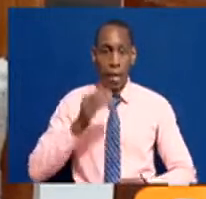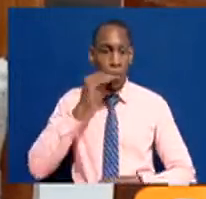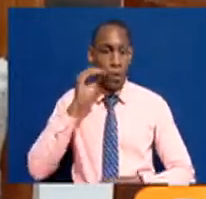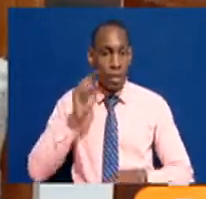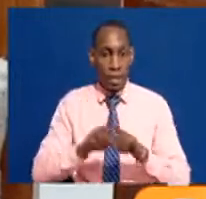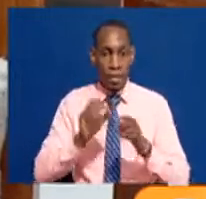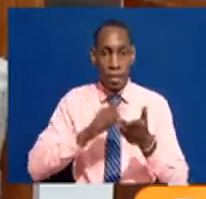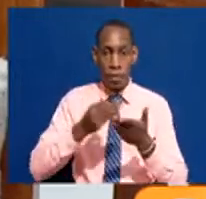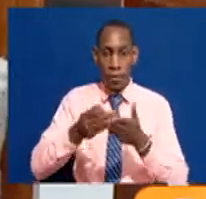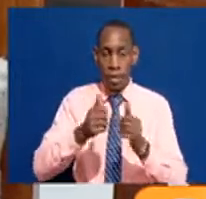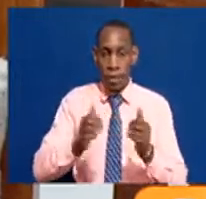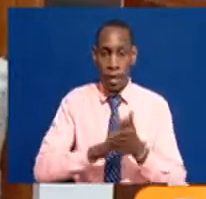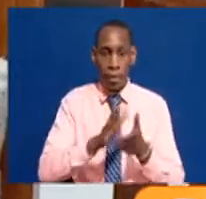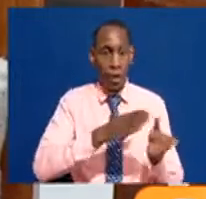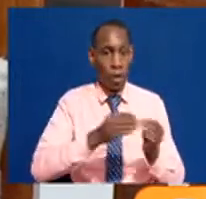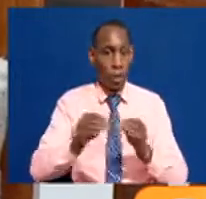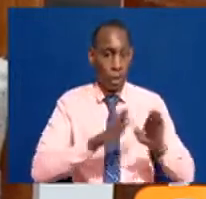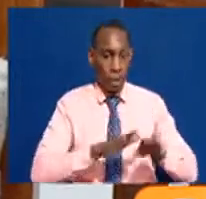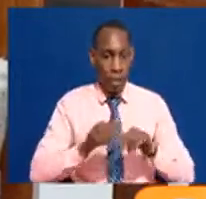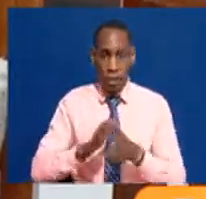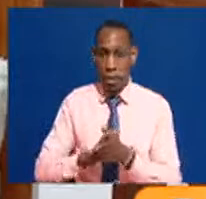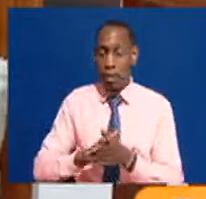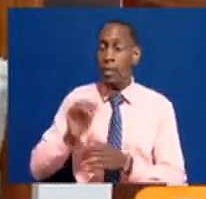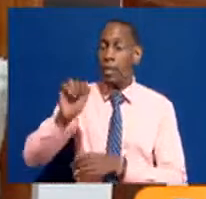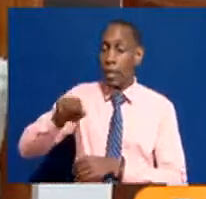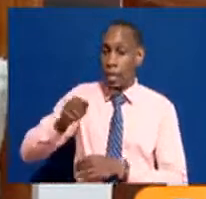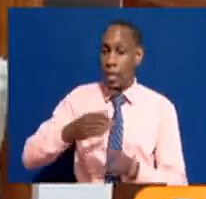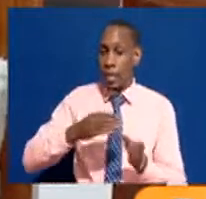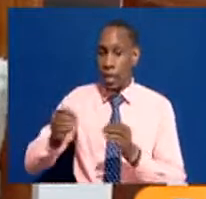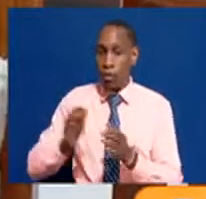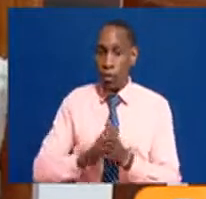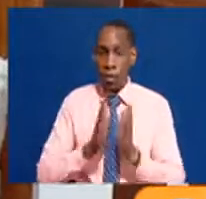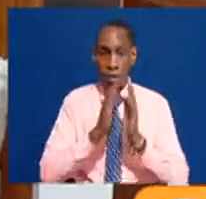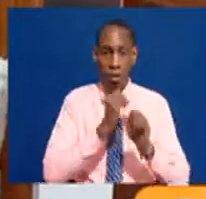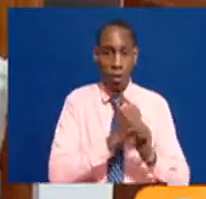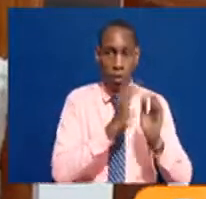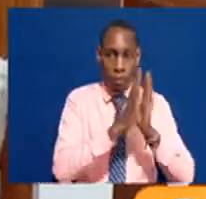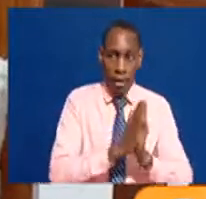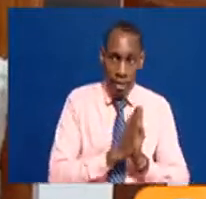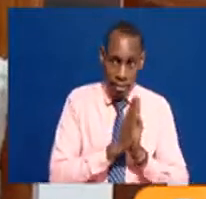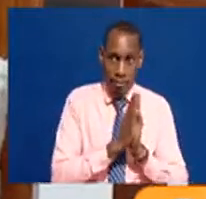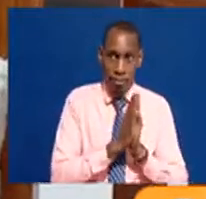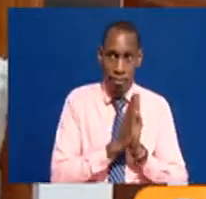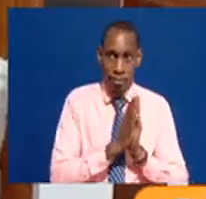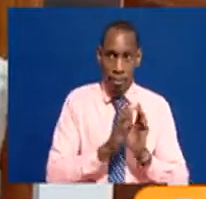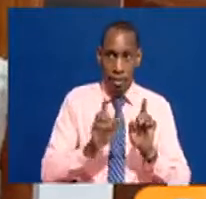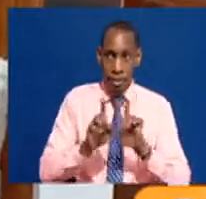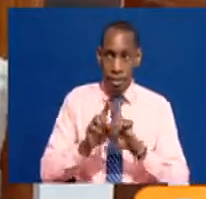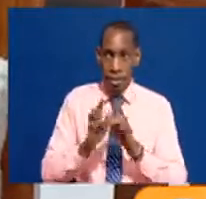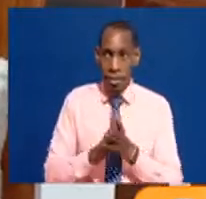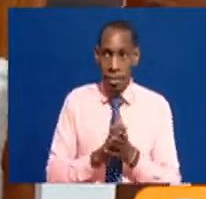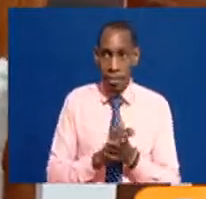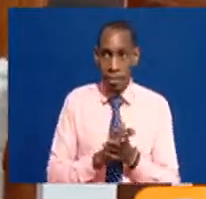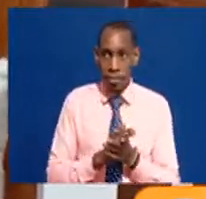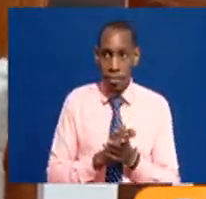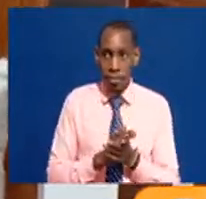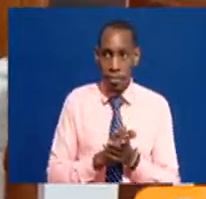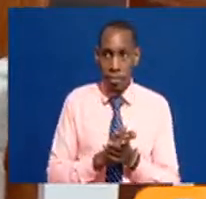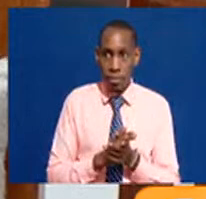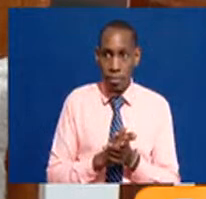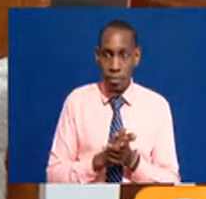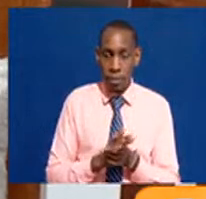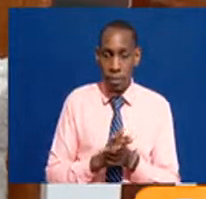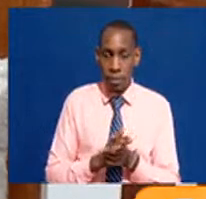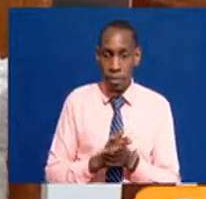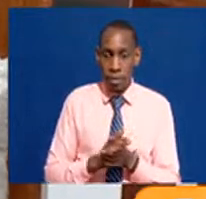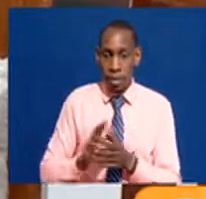them well. Were you there, Jivanji? Yes, I was. You were there? Yes, I was. It was prayers and, you know, I mean, KK kind of took custody